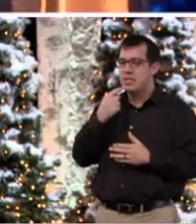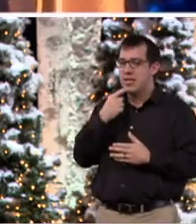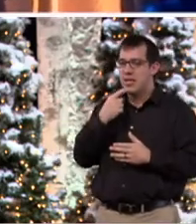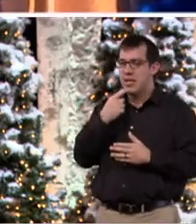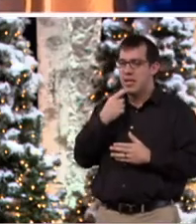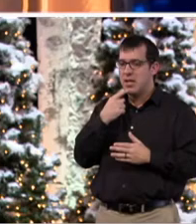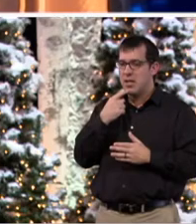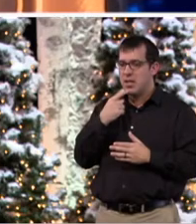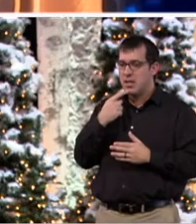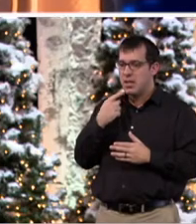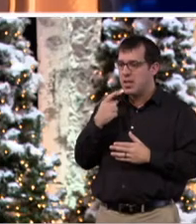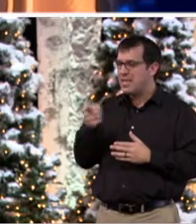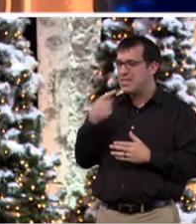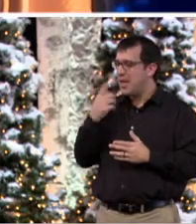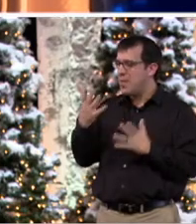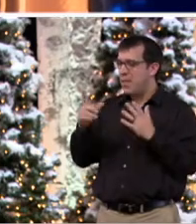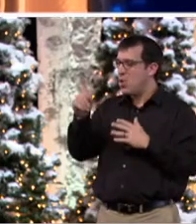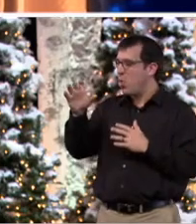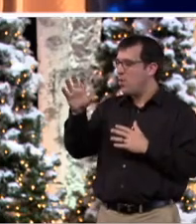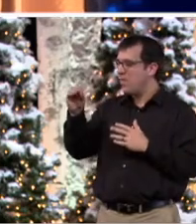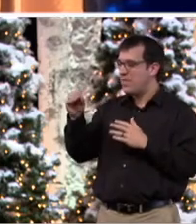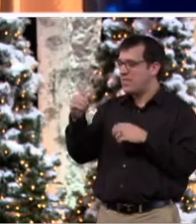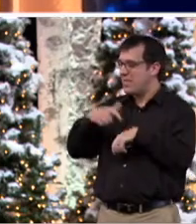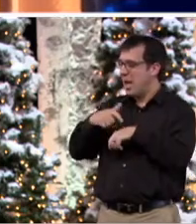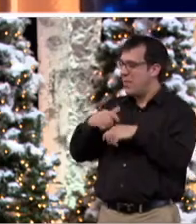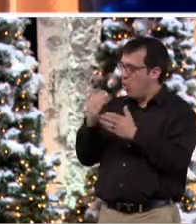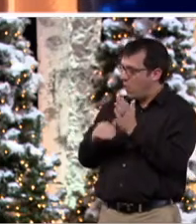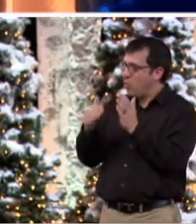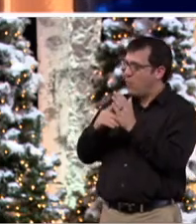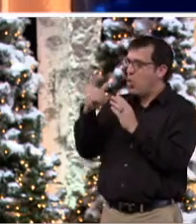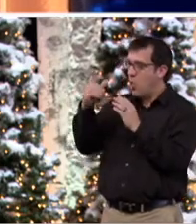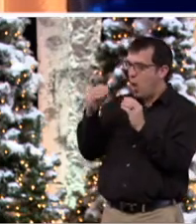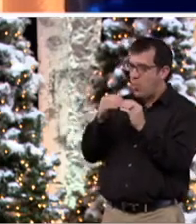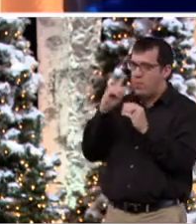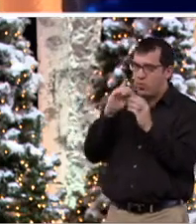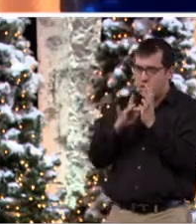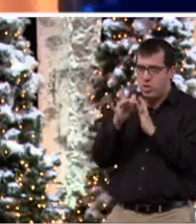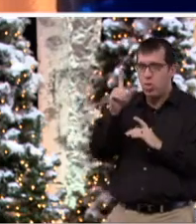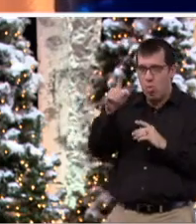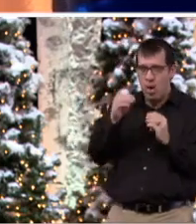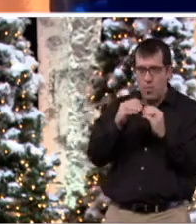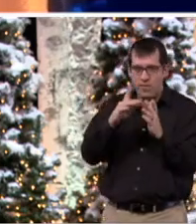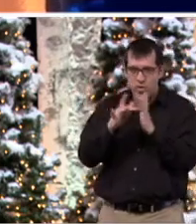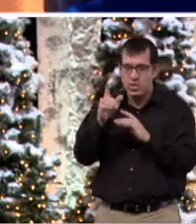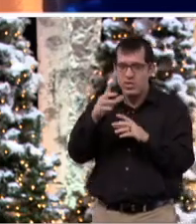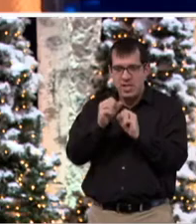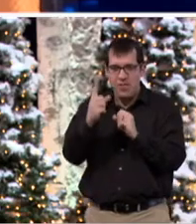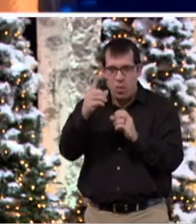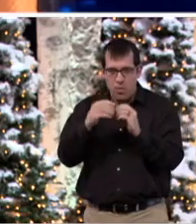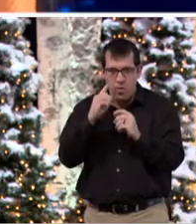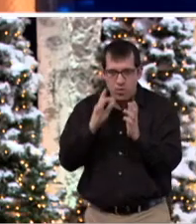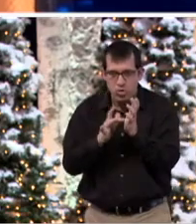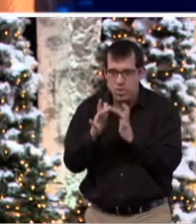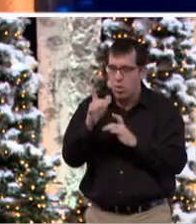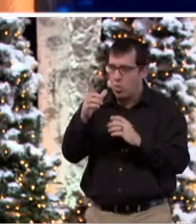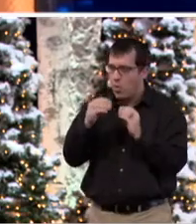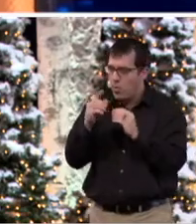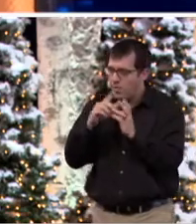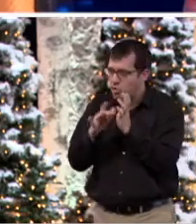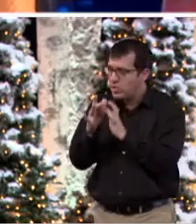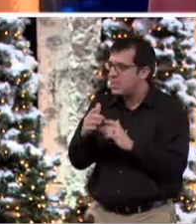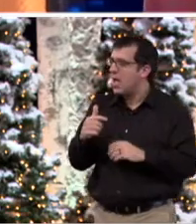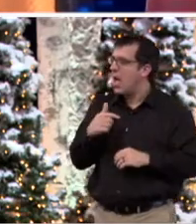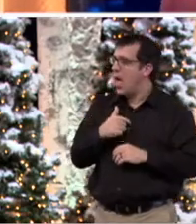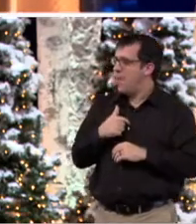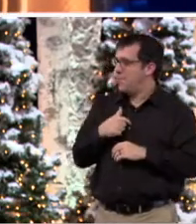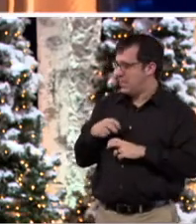150 times. One more for Jesus. Reach one more for Jesus. Got to save one more for Jesus. I'm sitting